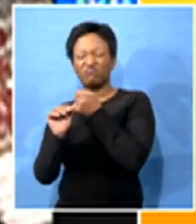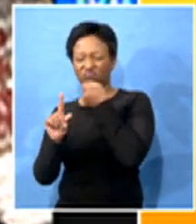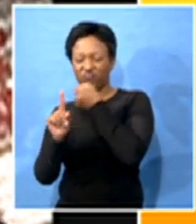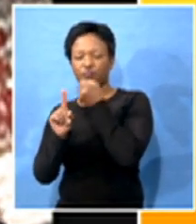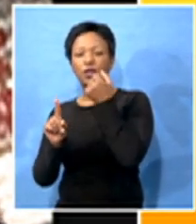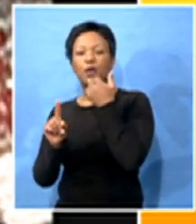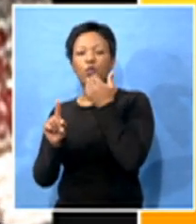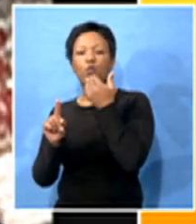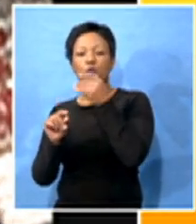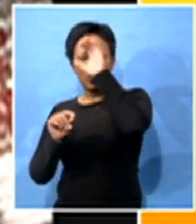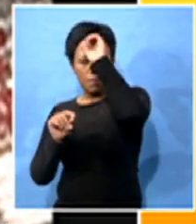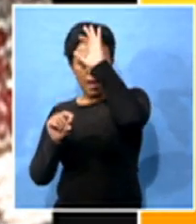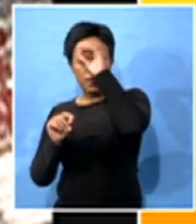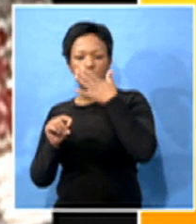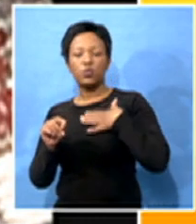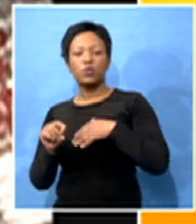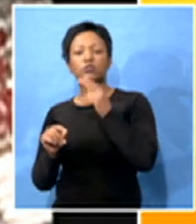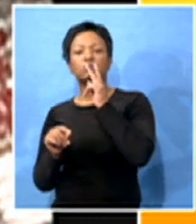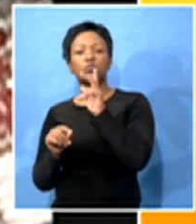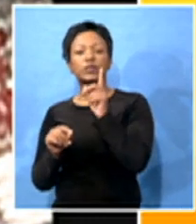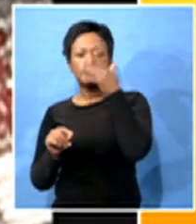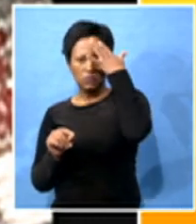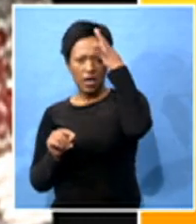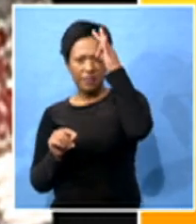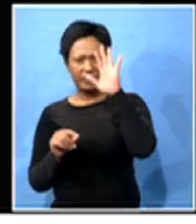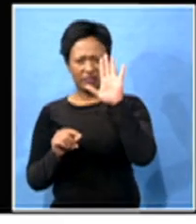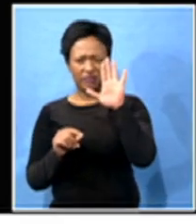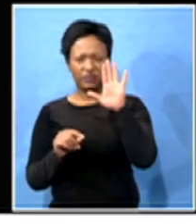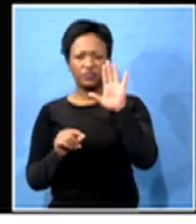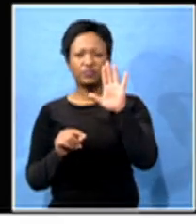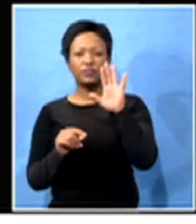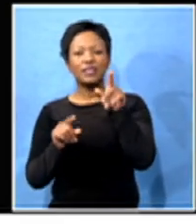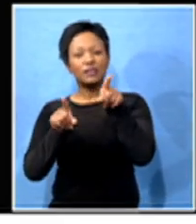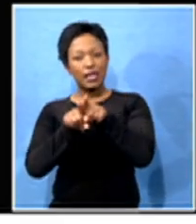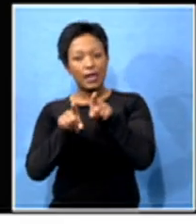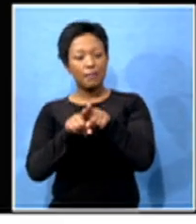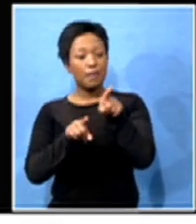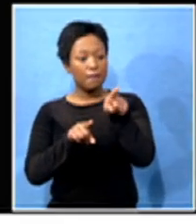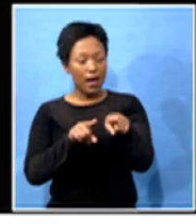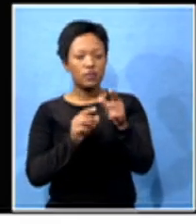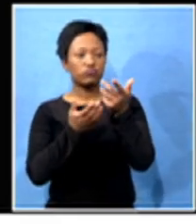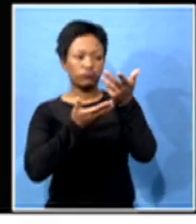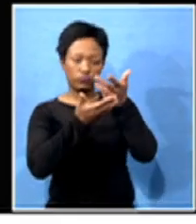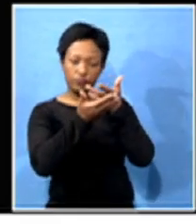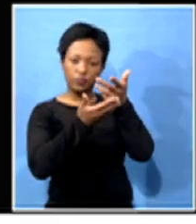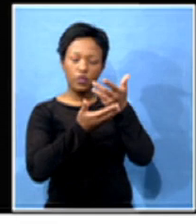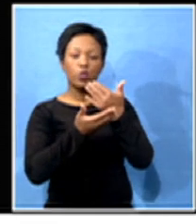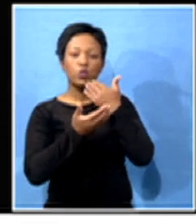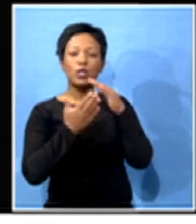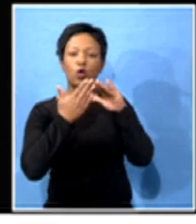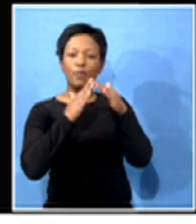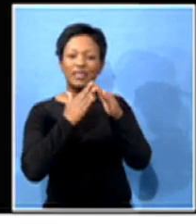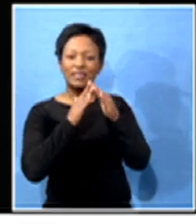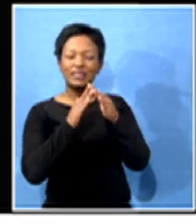like to see as a change is that government should also be able to engage with communities